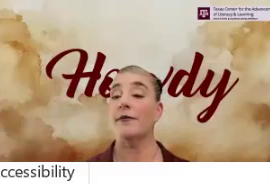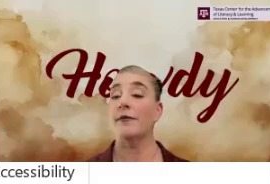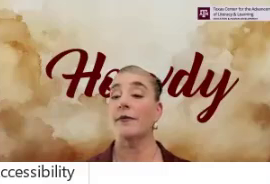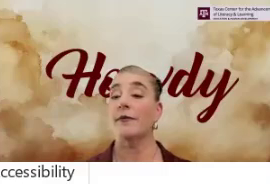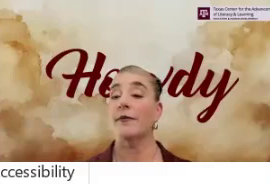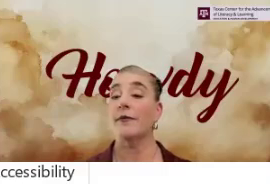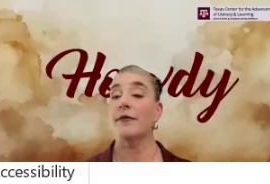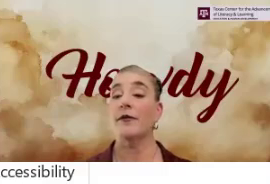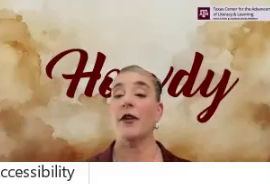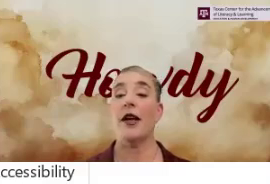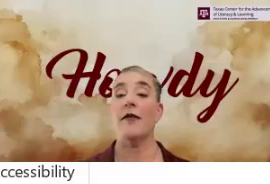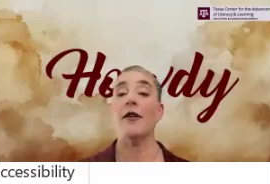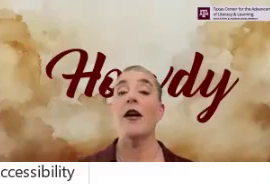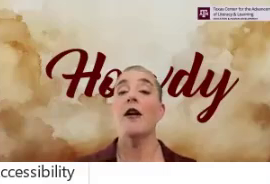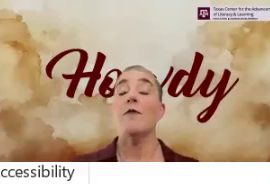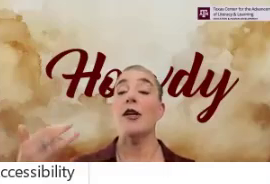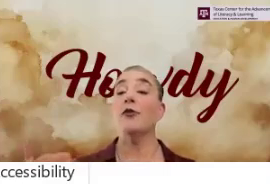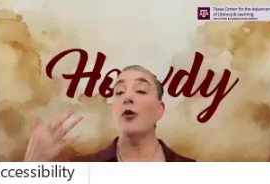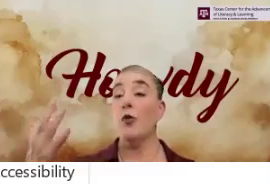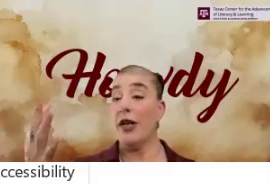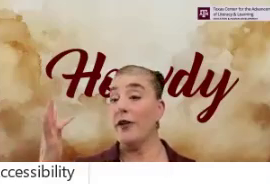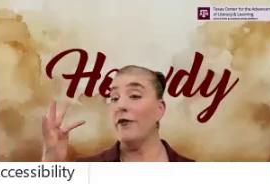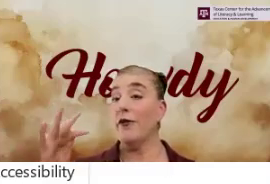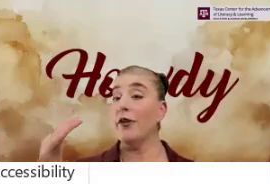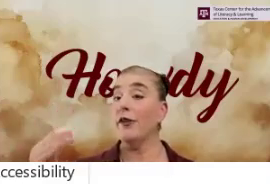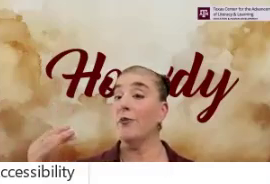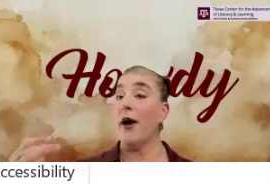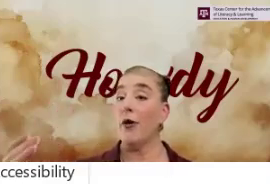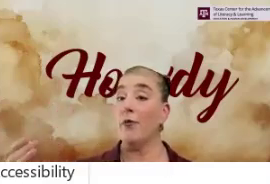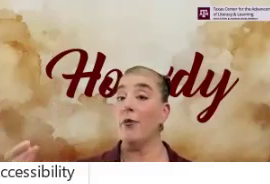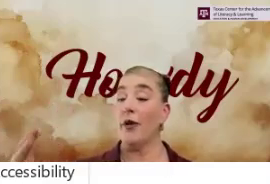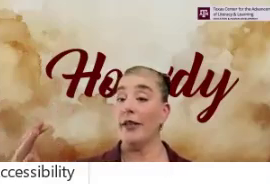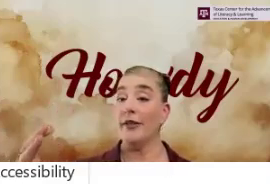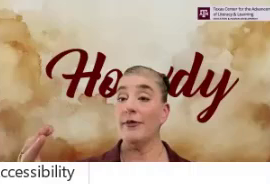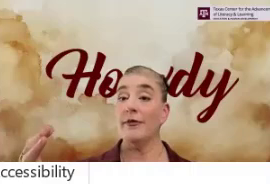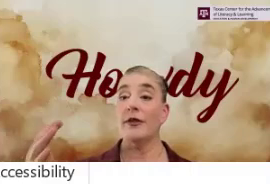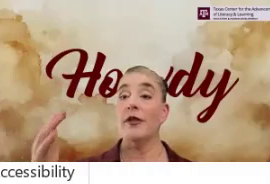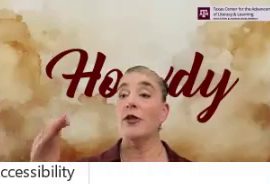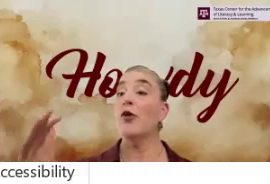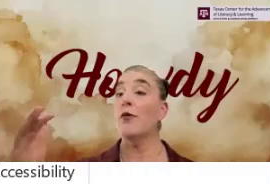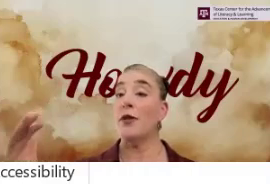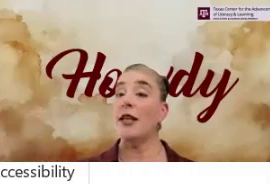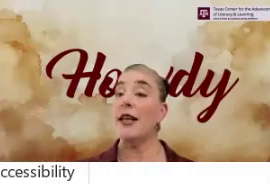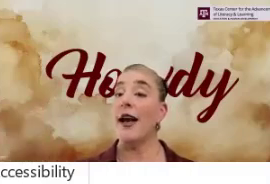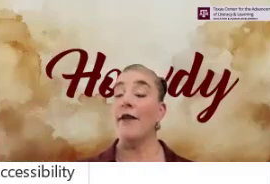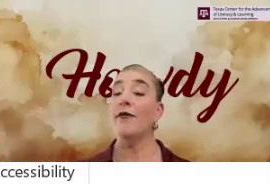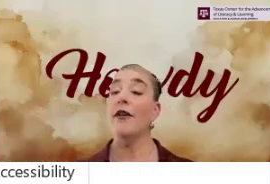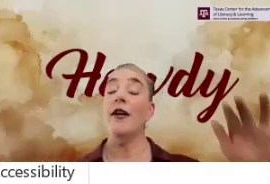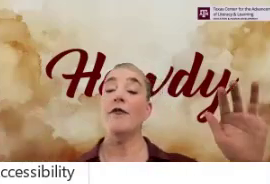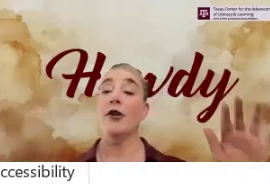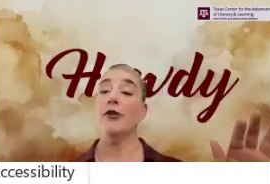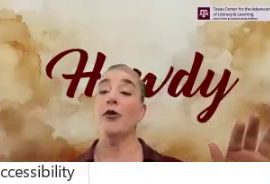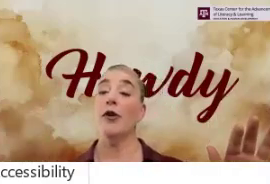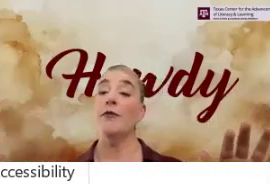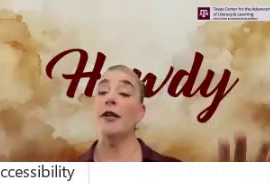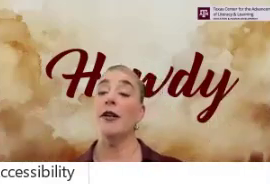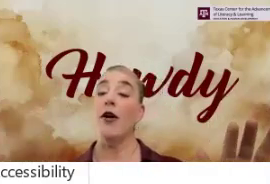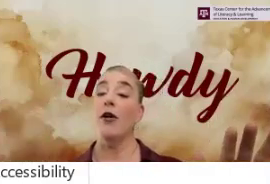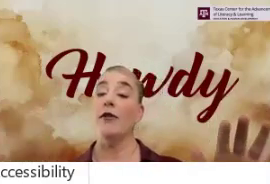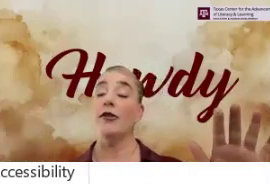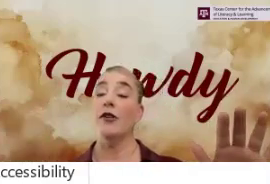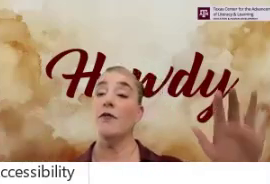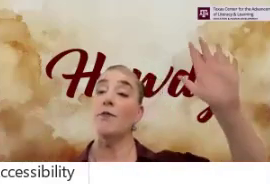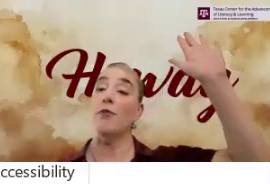Okay. Because when we convert this PowerPoint to a PDF, there's going